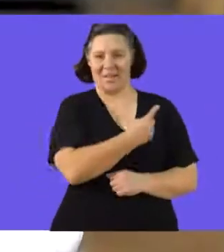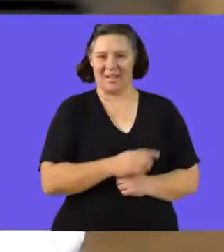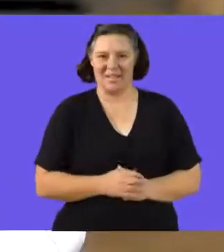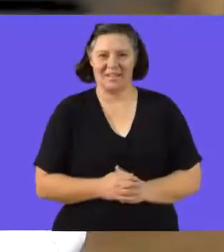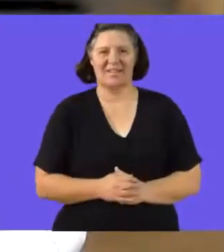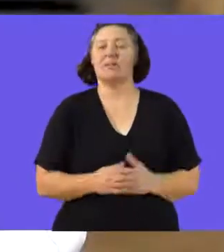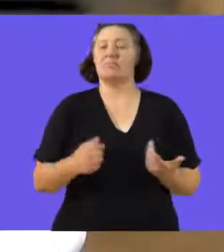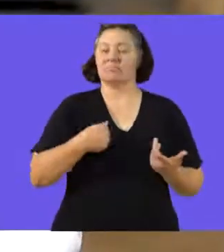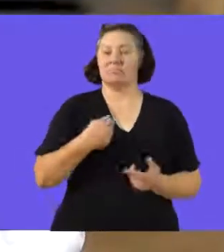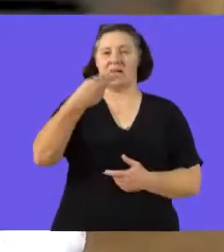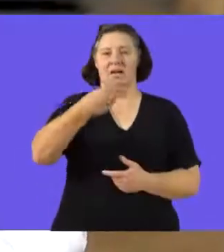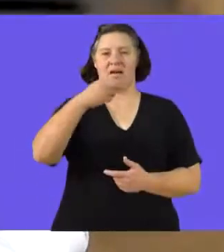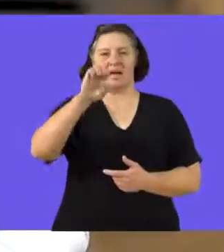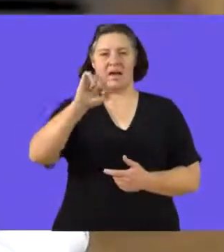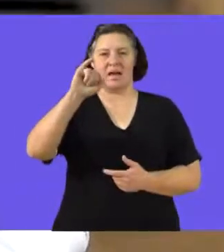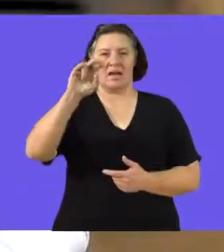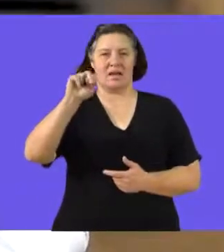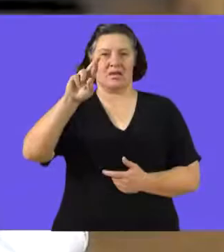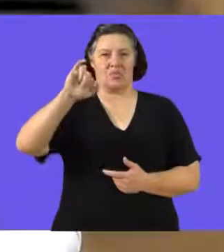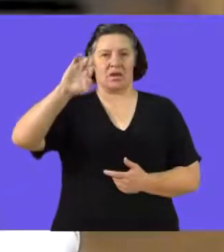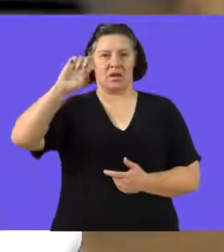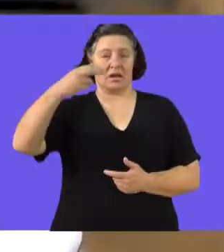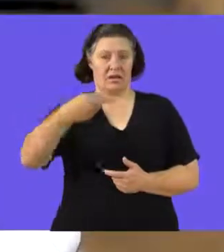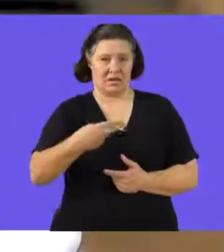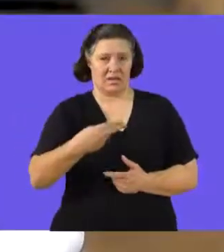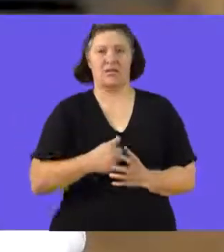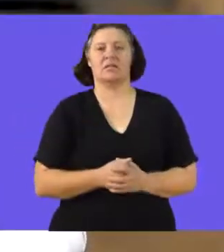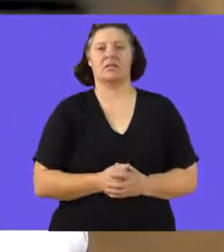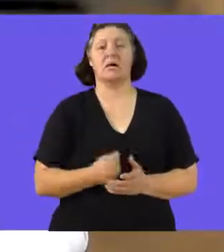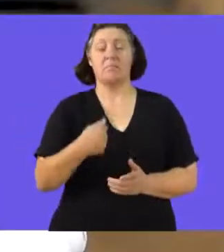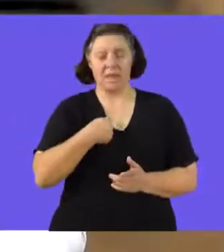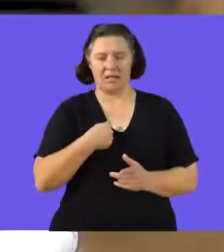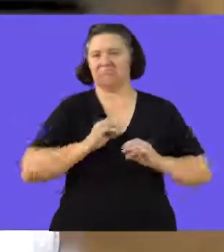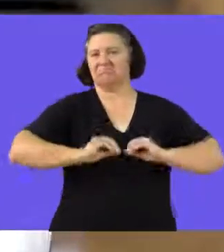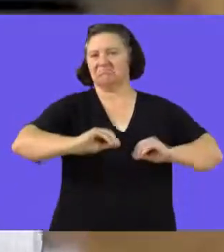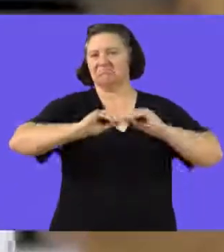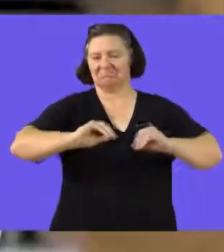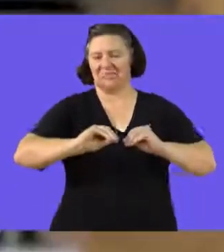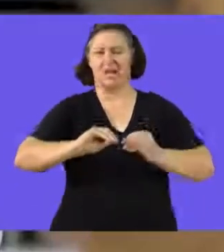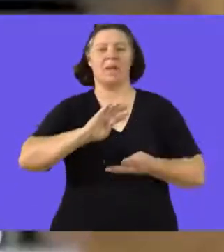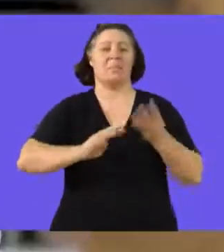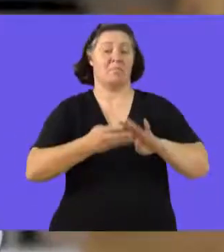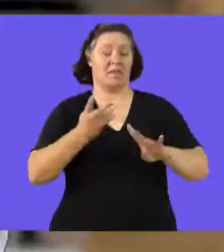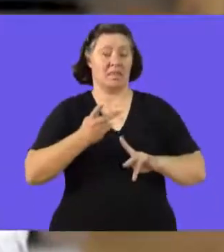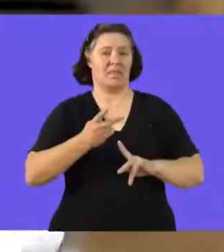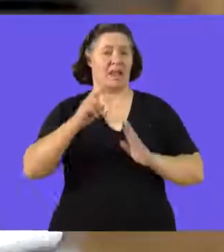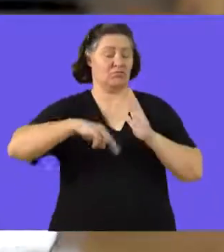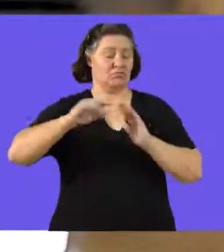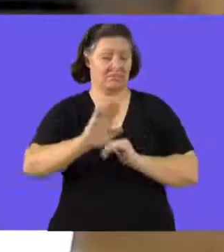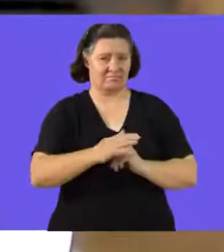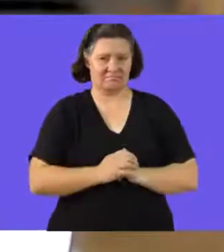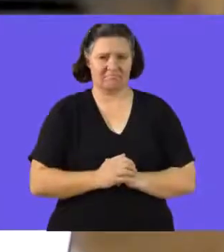to all our viewers out there. My name is Heinrich Neetling, and I'll be spending the next few minutes with you. Welcome to Mathematical